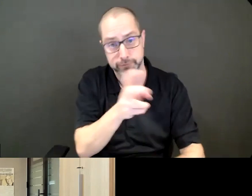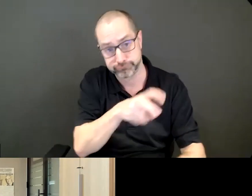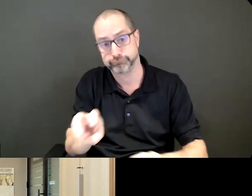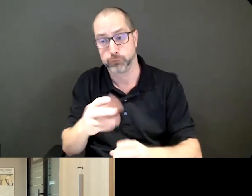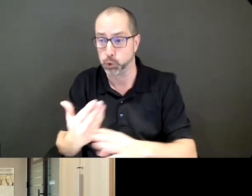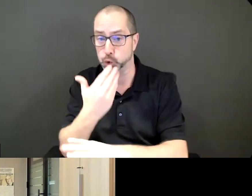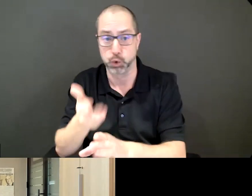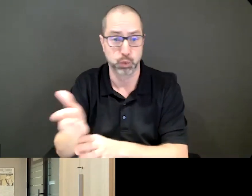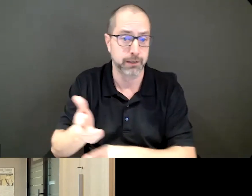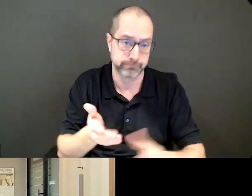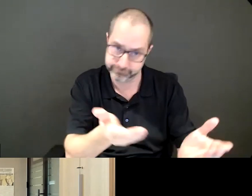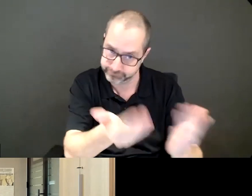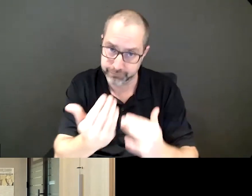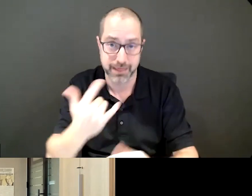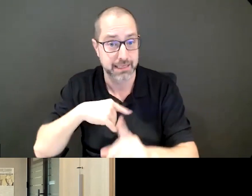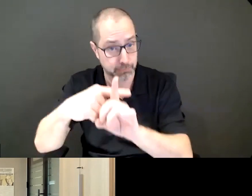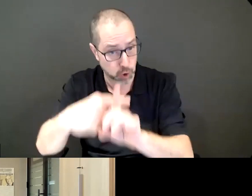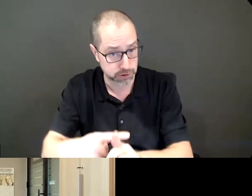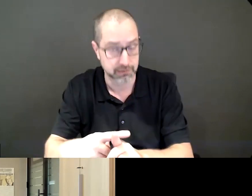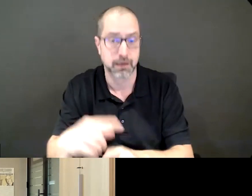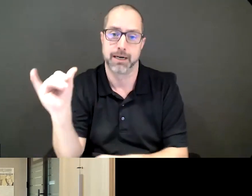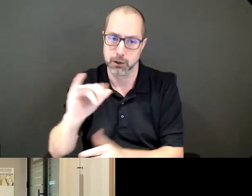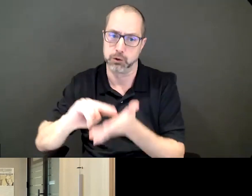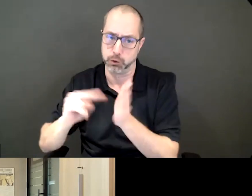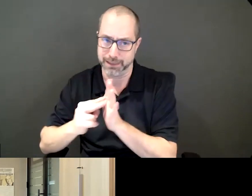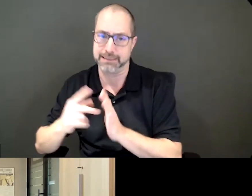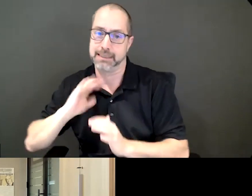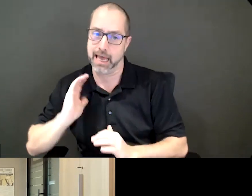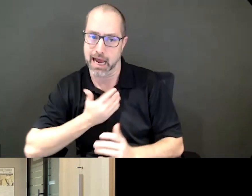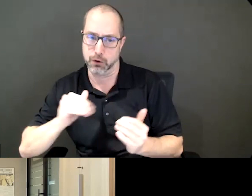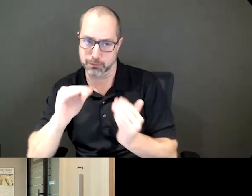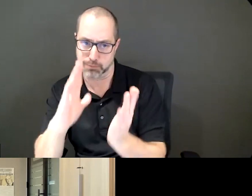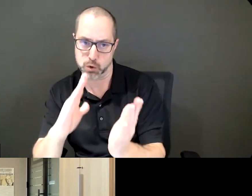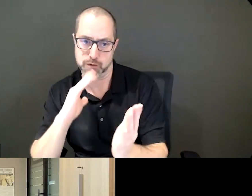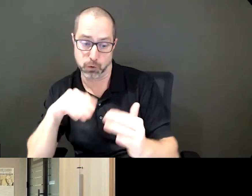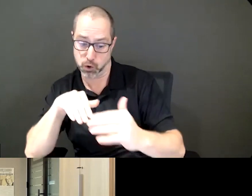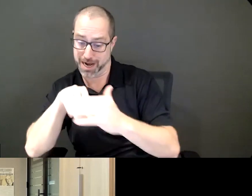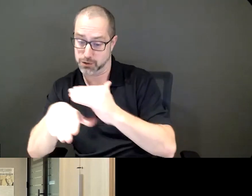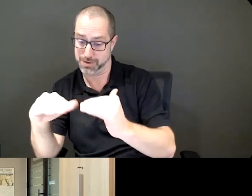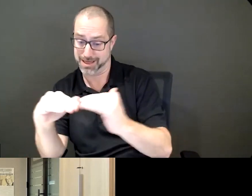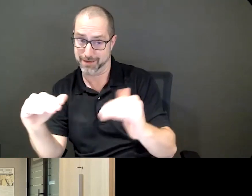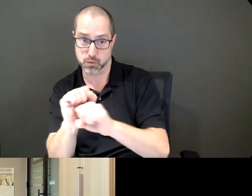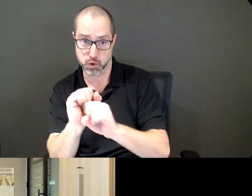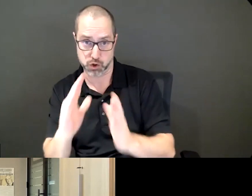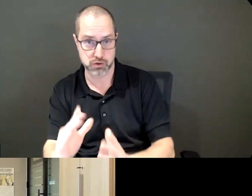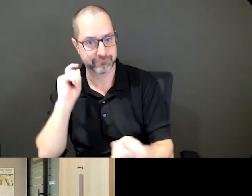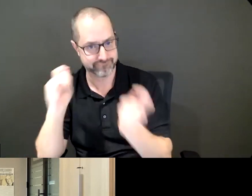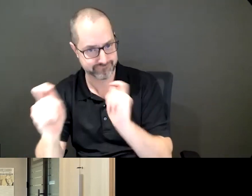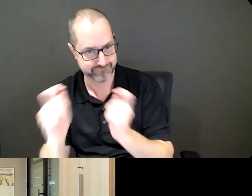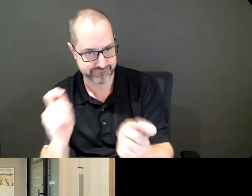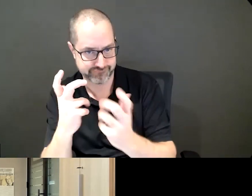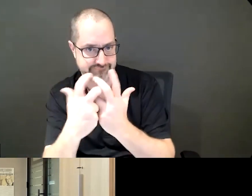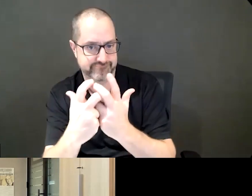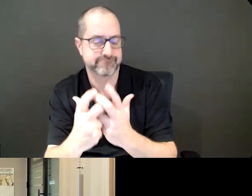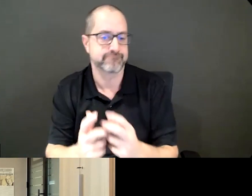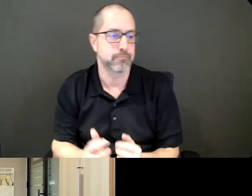years. And that's also a positive, but that also means a rethink of how we approach the entry of those folks into the workplace. How